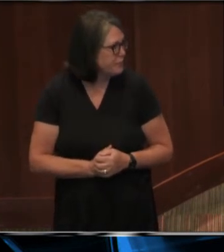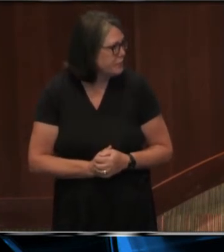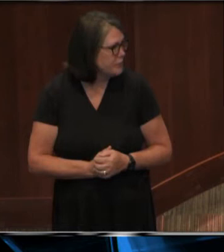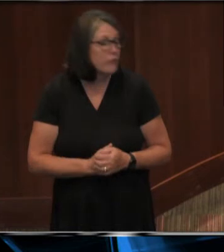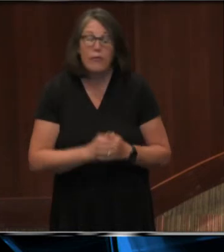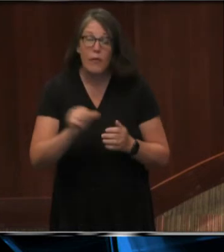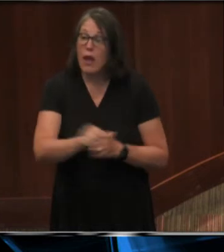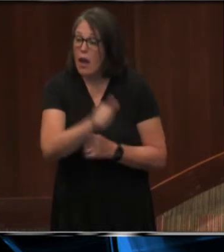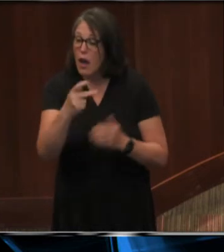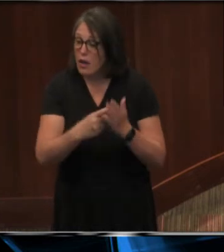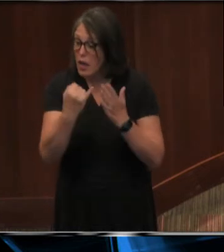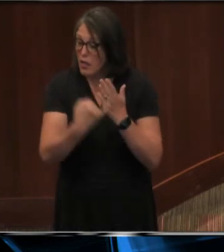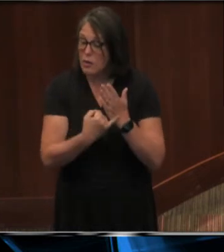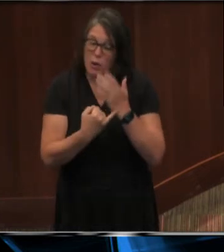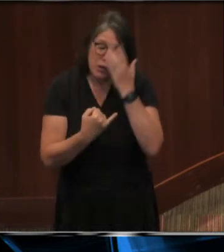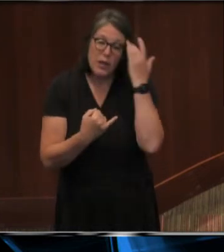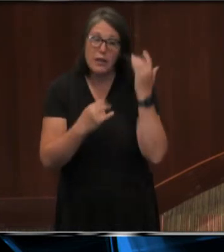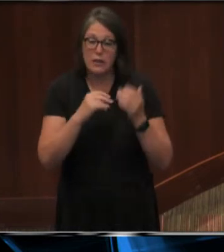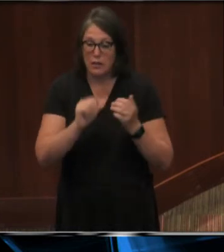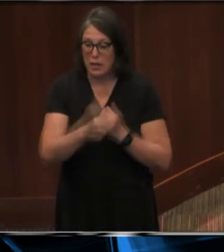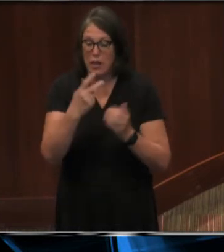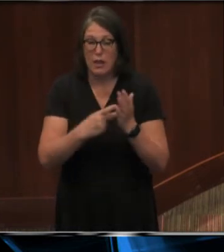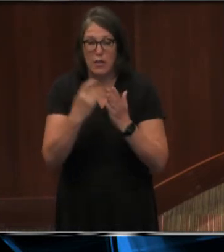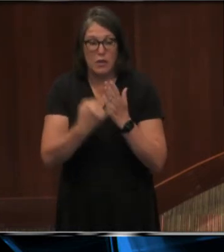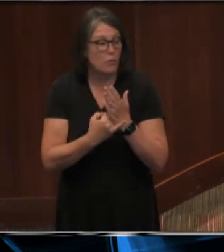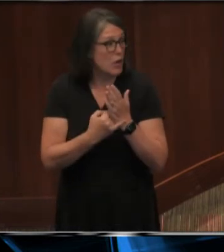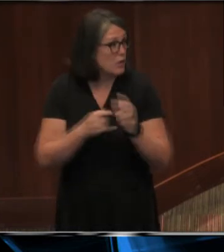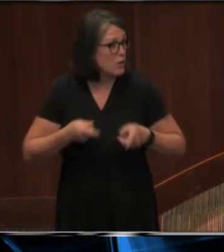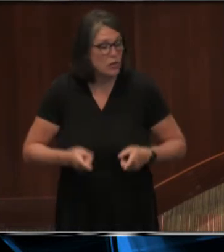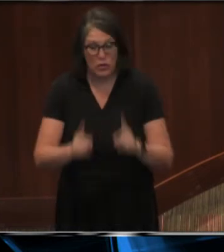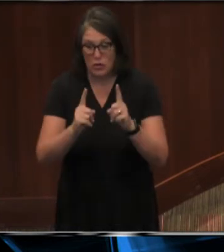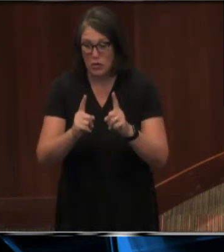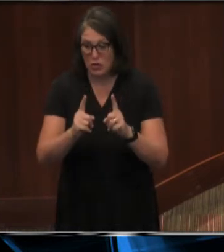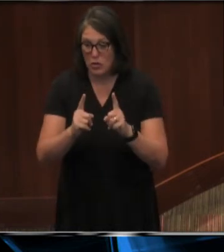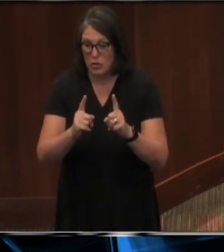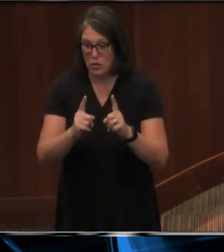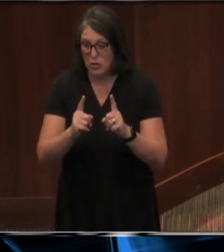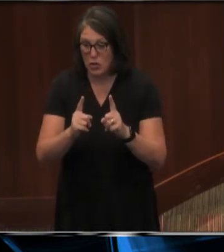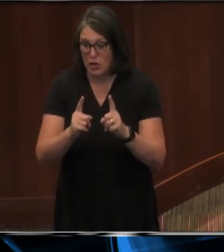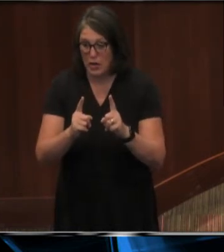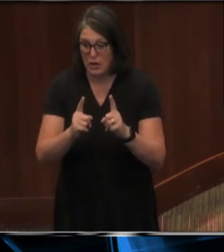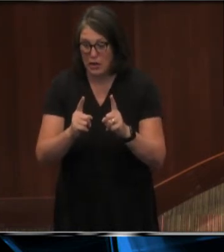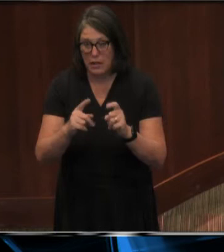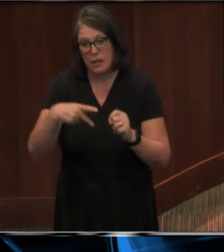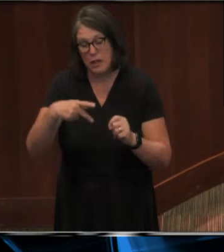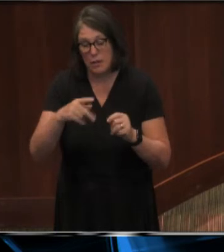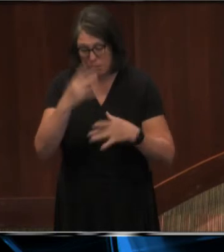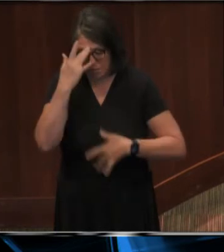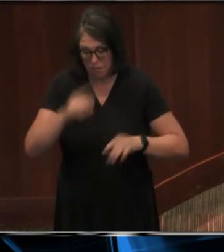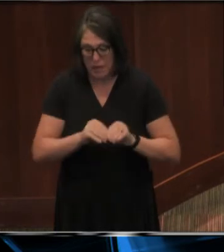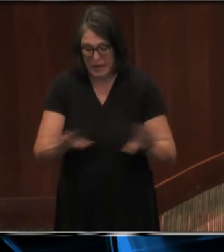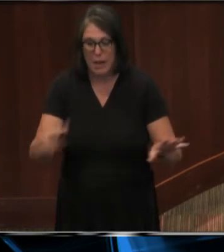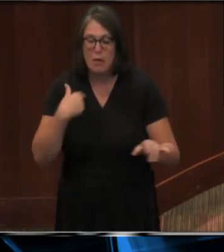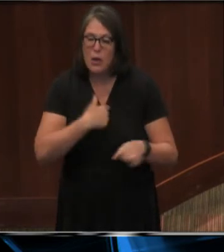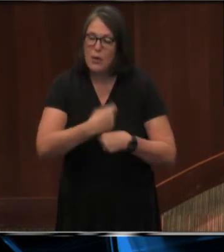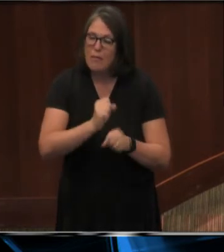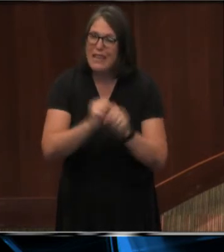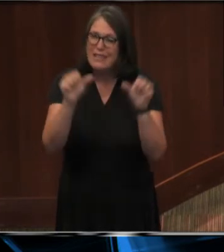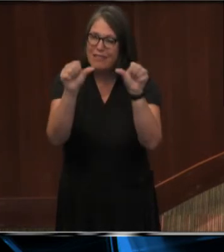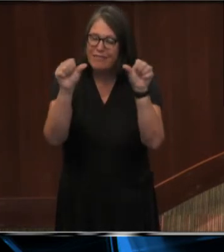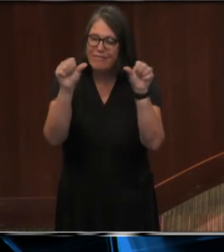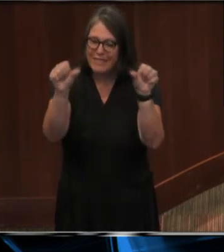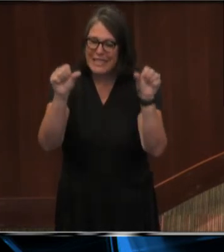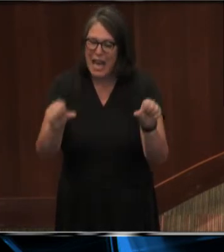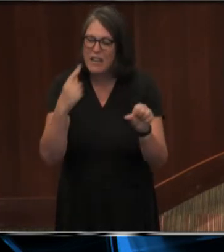Another project we worked on, so early in the pandemic, we developed some window signage for businesses, and the goal here